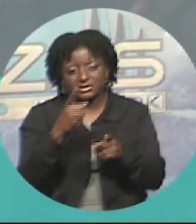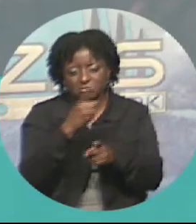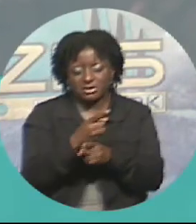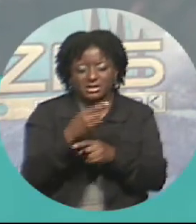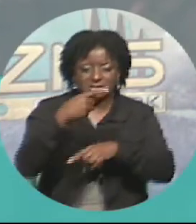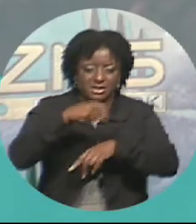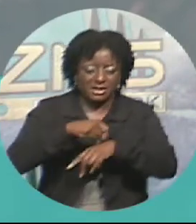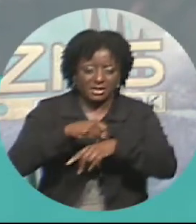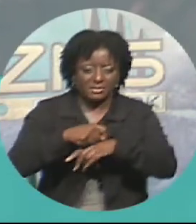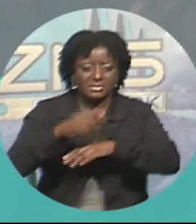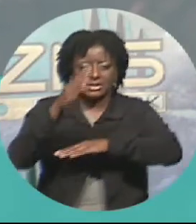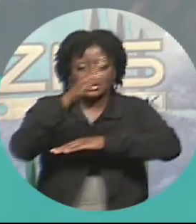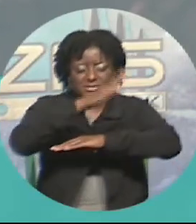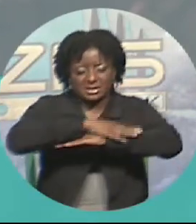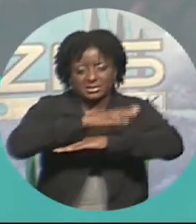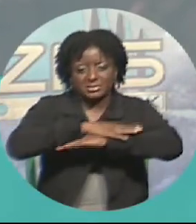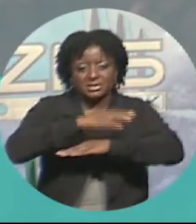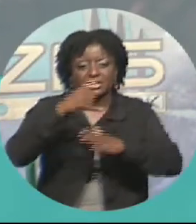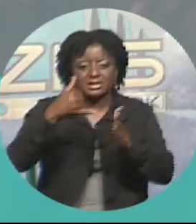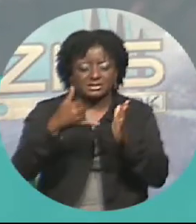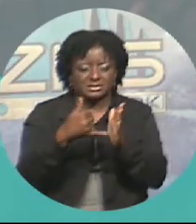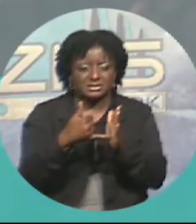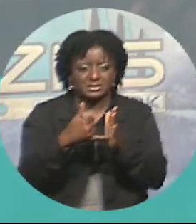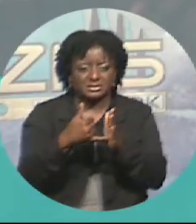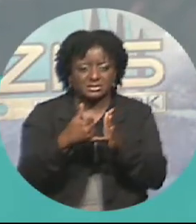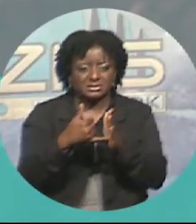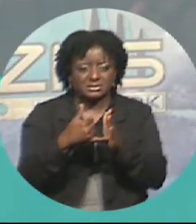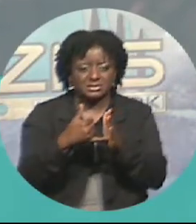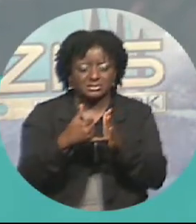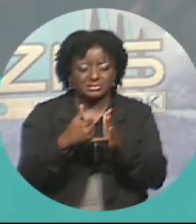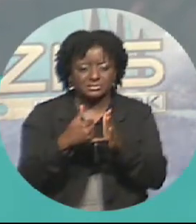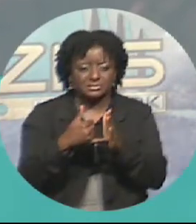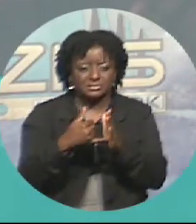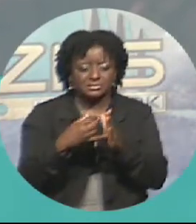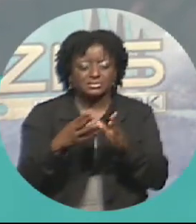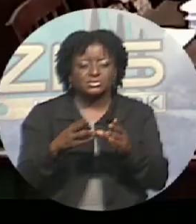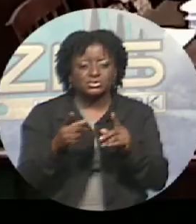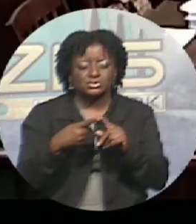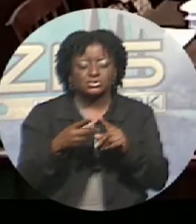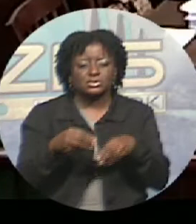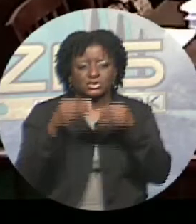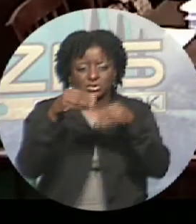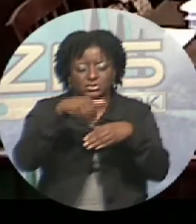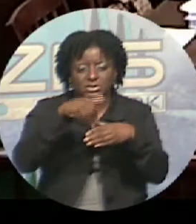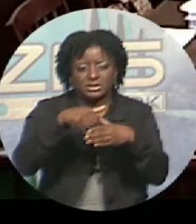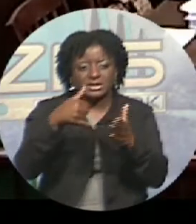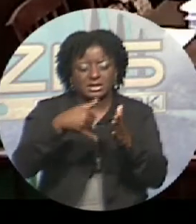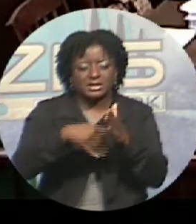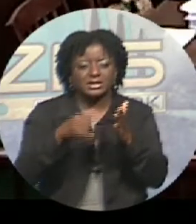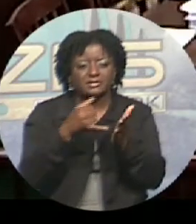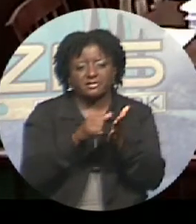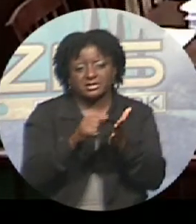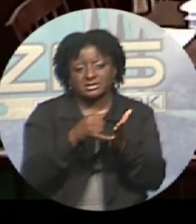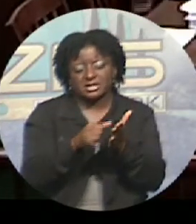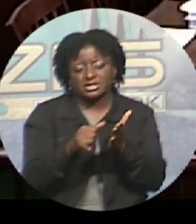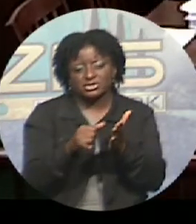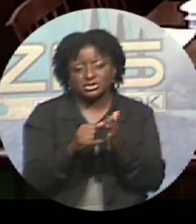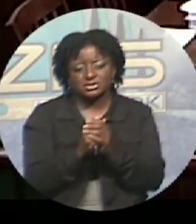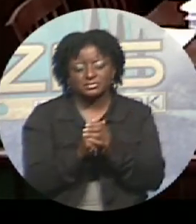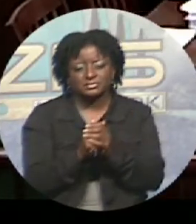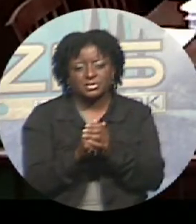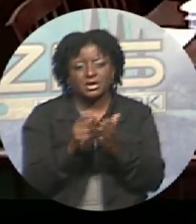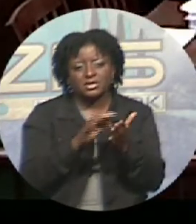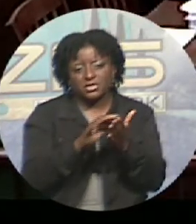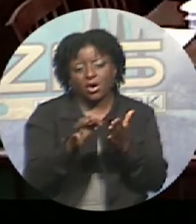it so that it can then be part of the investigative process of the PAC. The Auditor General came under fire for a report that